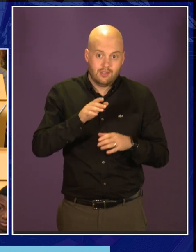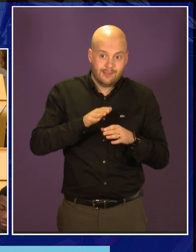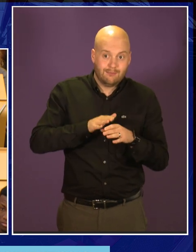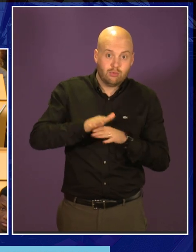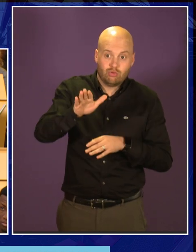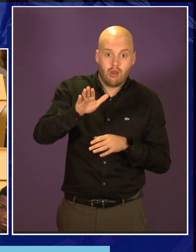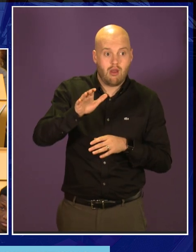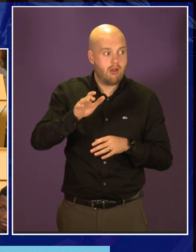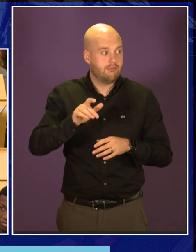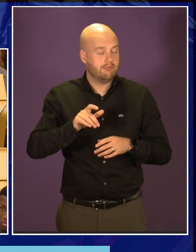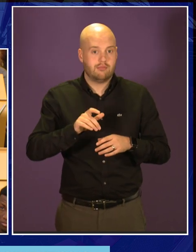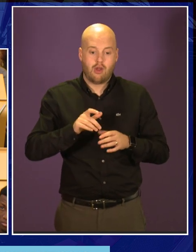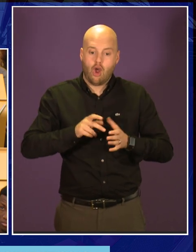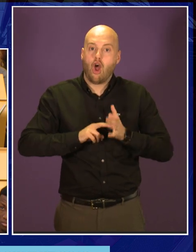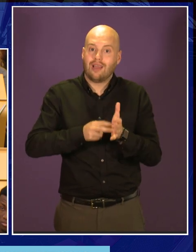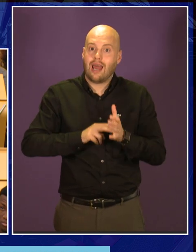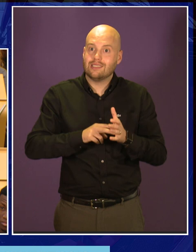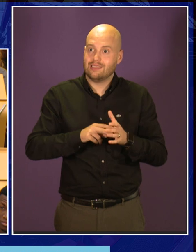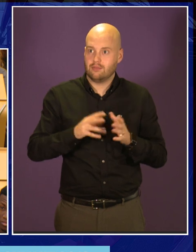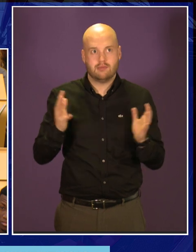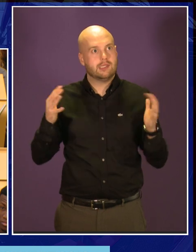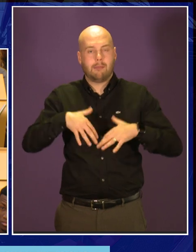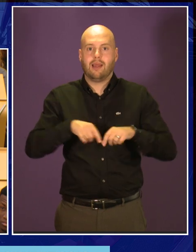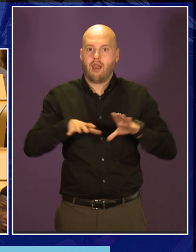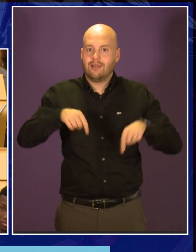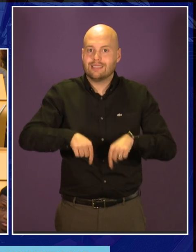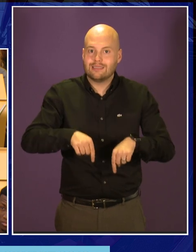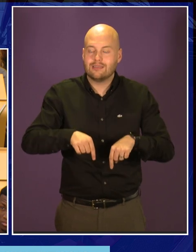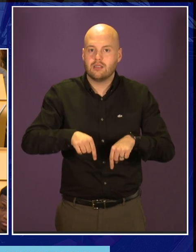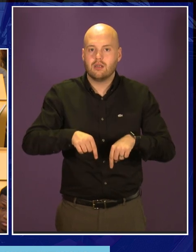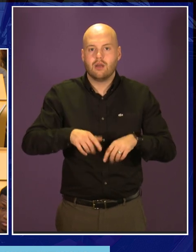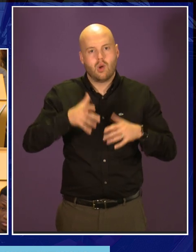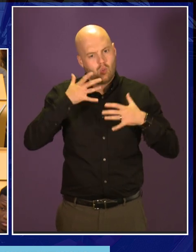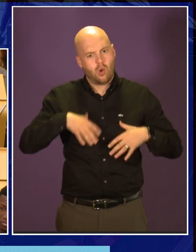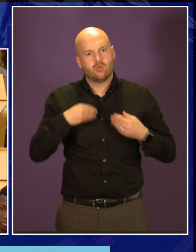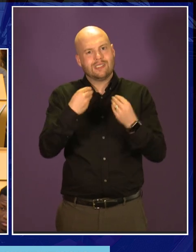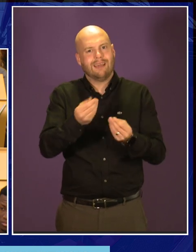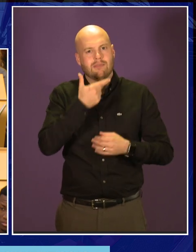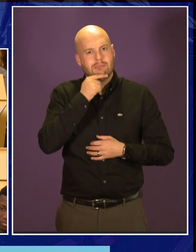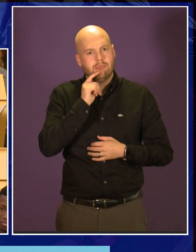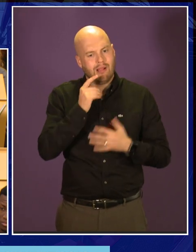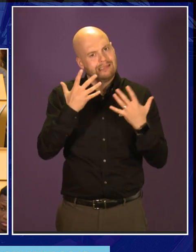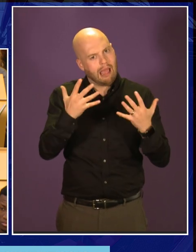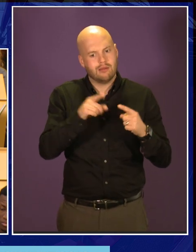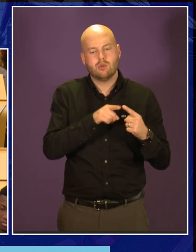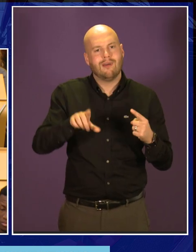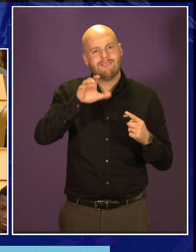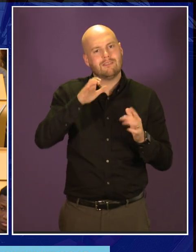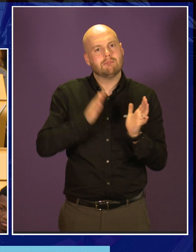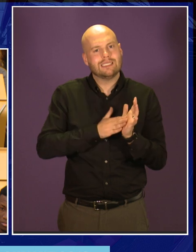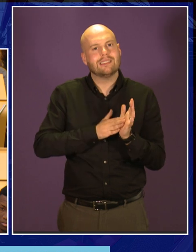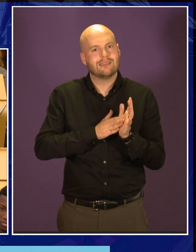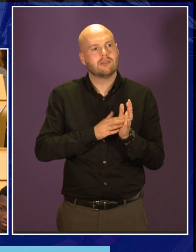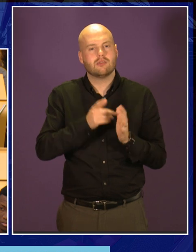conferences, people should be allowed, and every country at least to be given 10, 15 minutes to be able to come out with